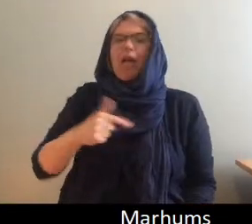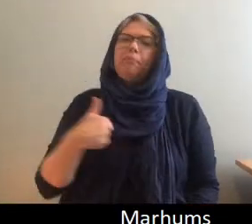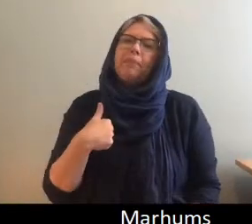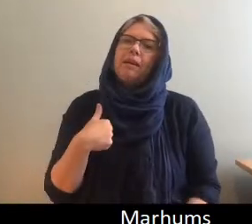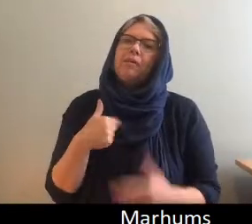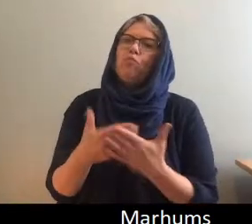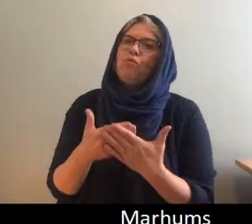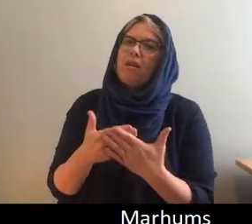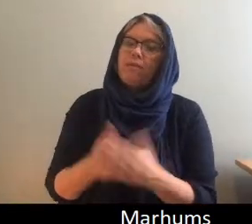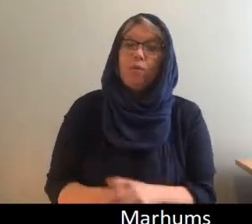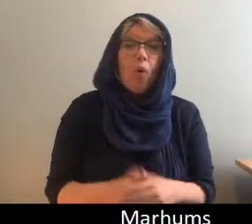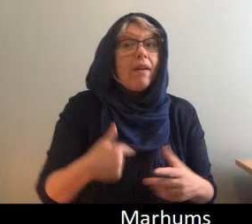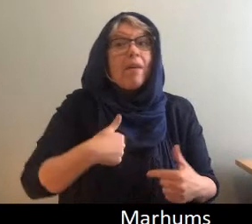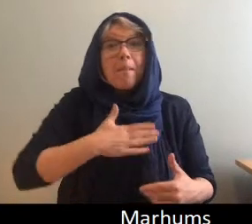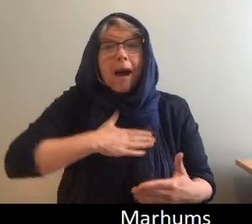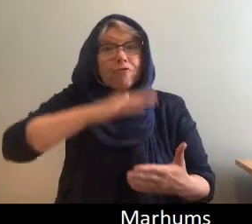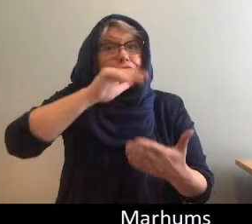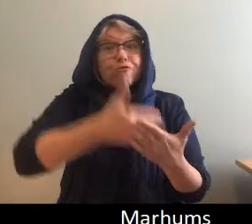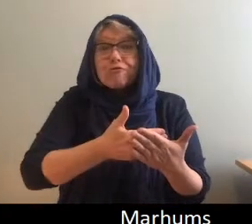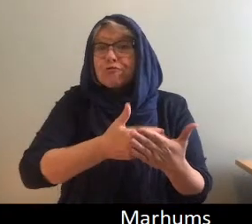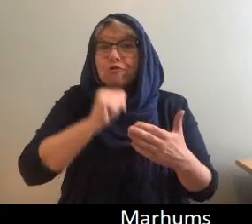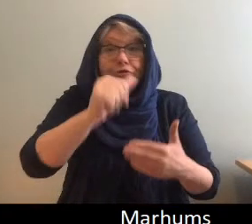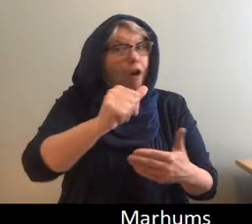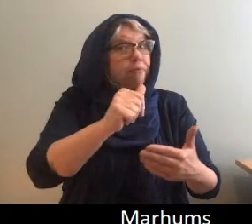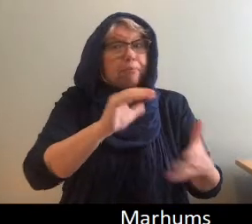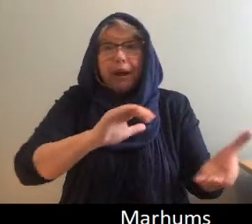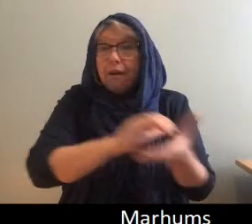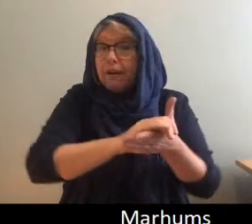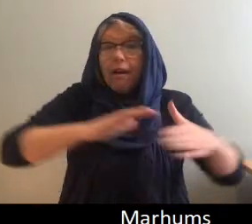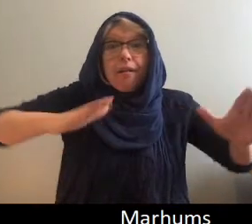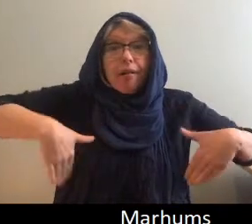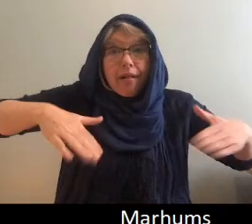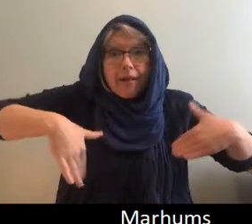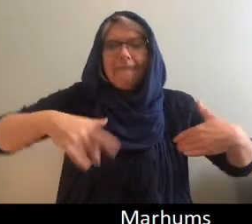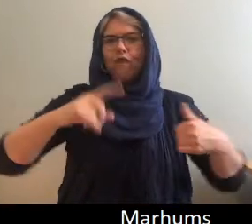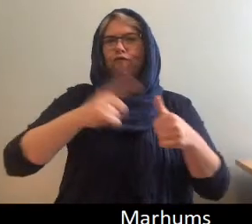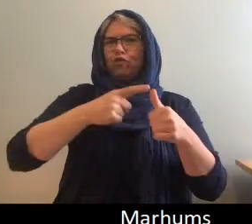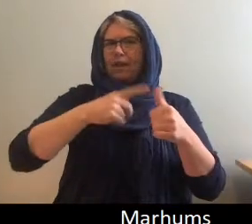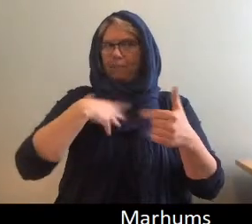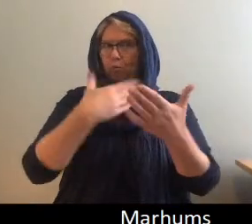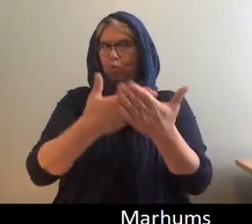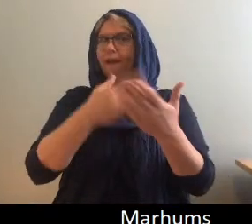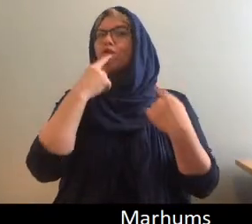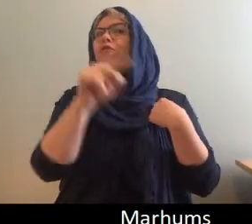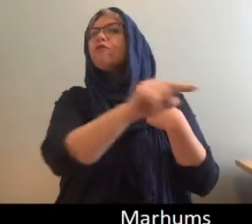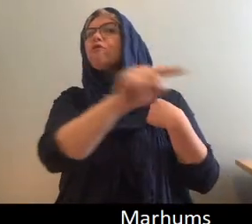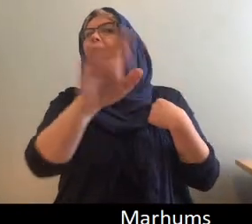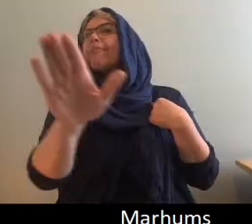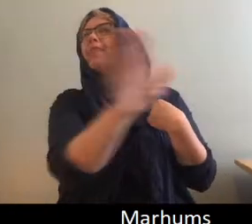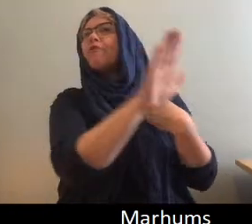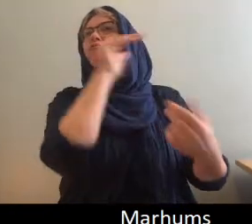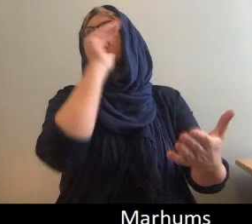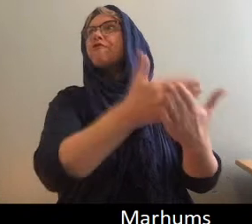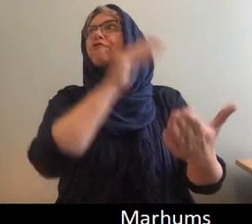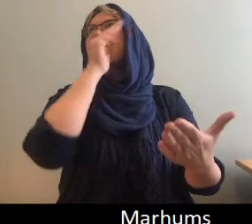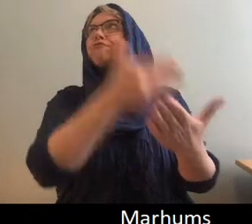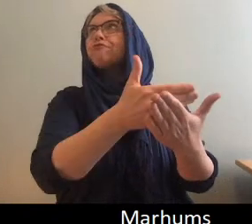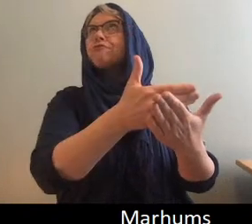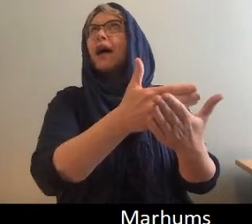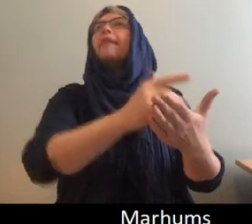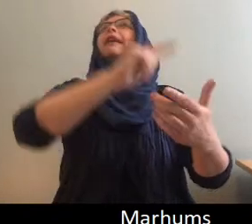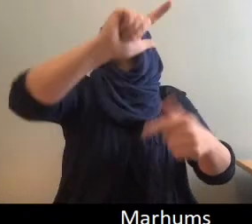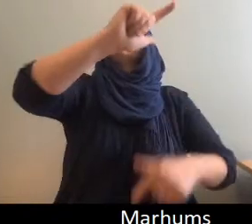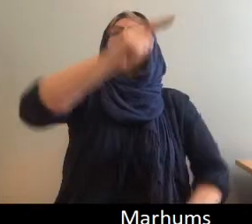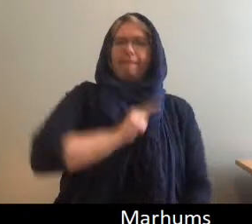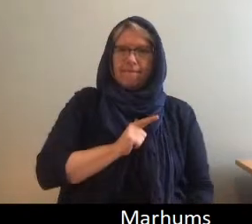forgiveness. That is the one case where we are told to ask for ourselves first, then ask for others. Okay? So